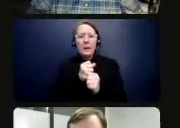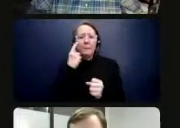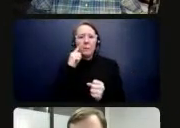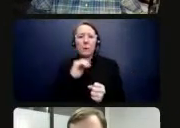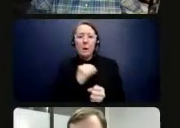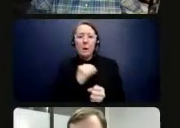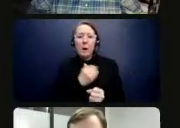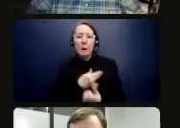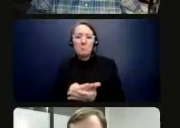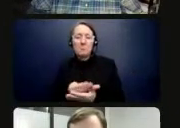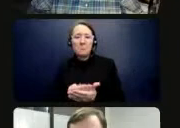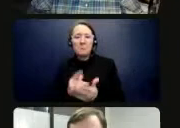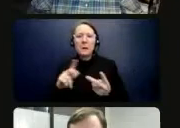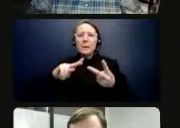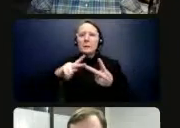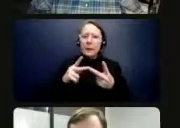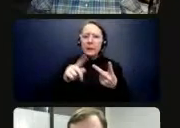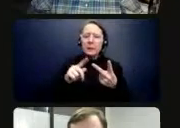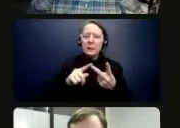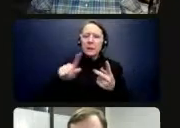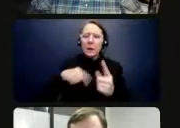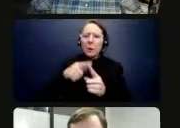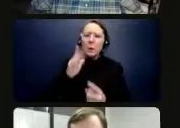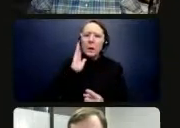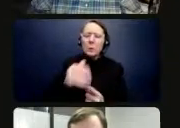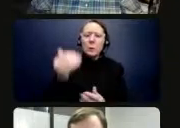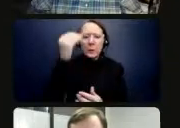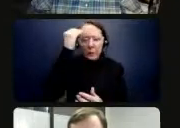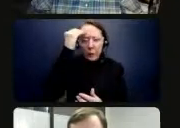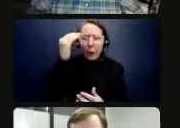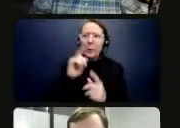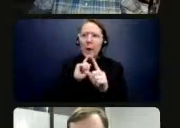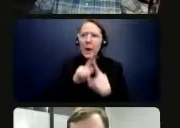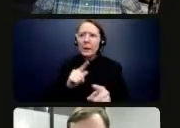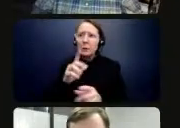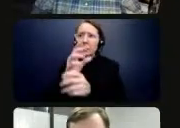one is, when are we going to know if we're going to get this $5 million or not?